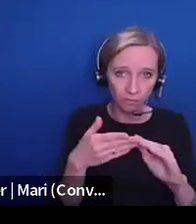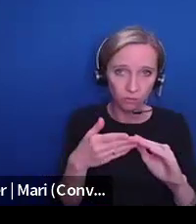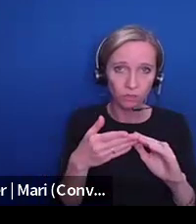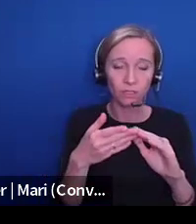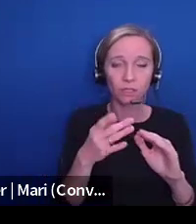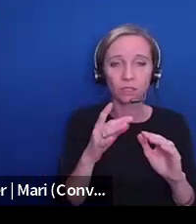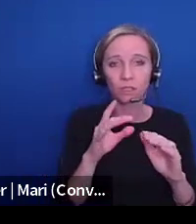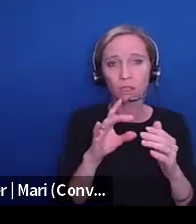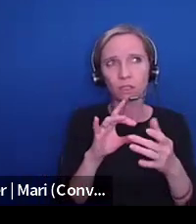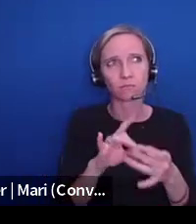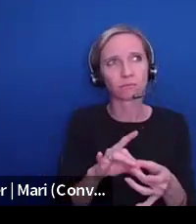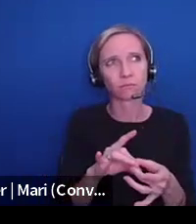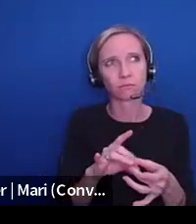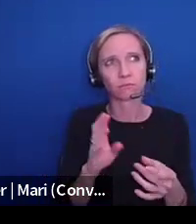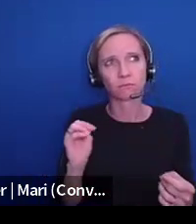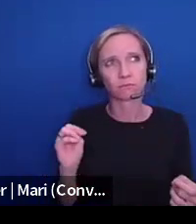the